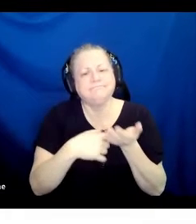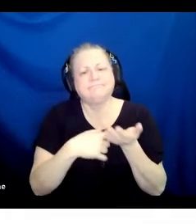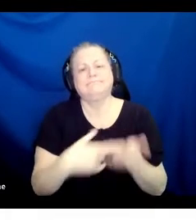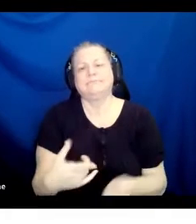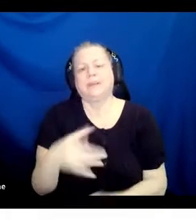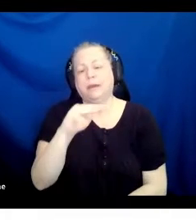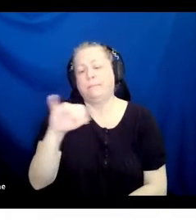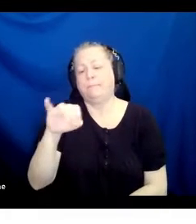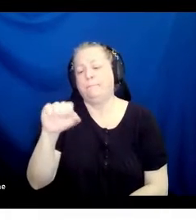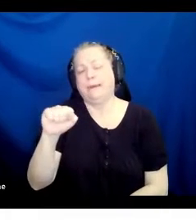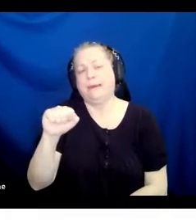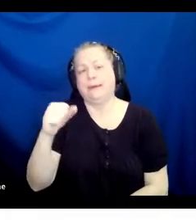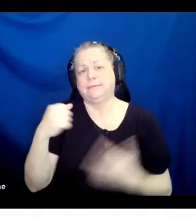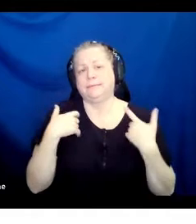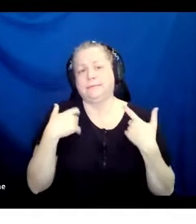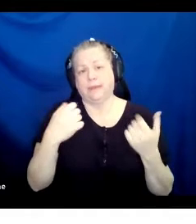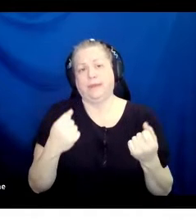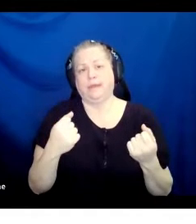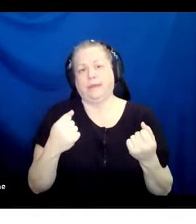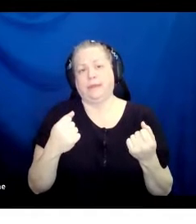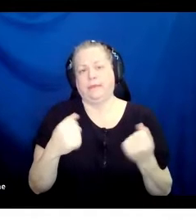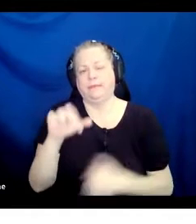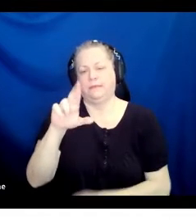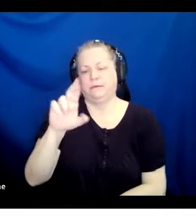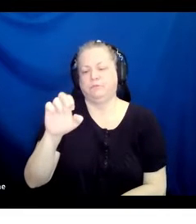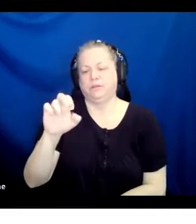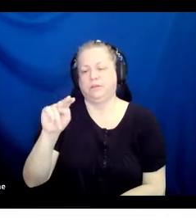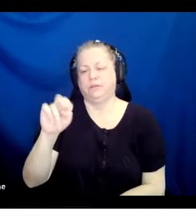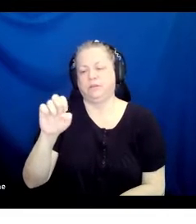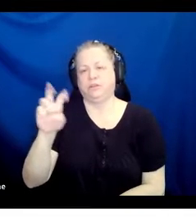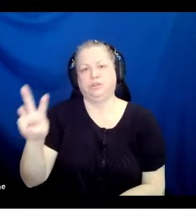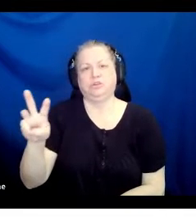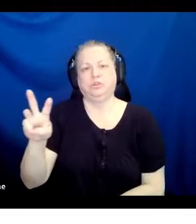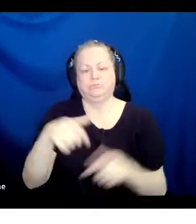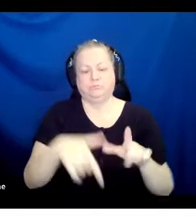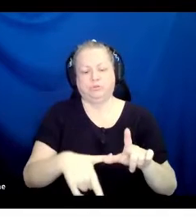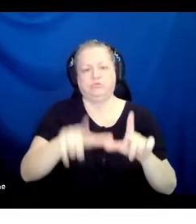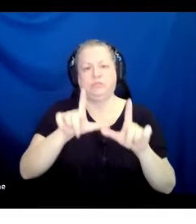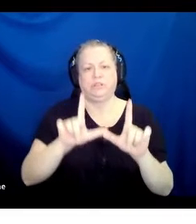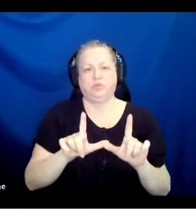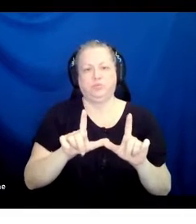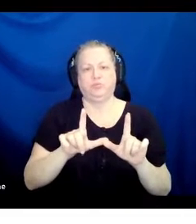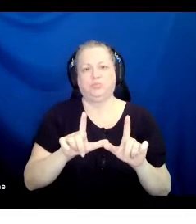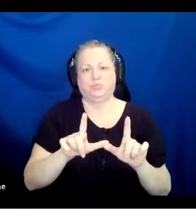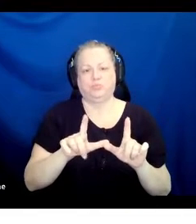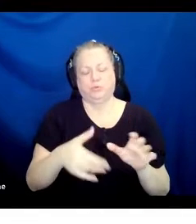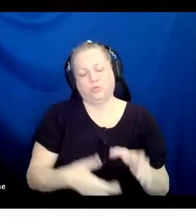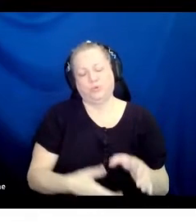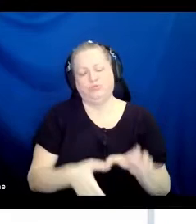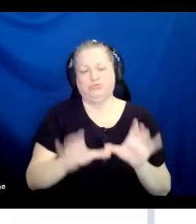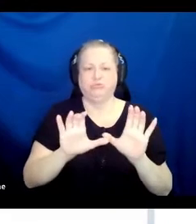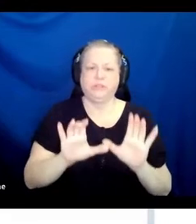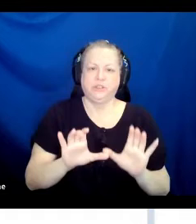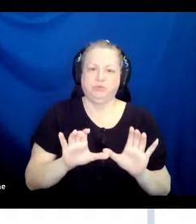renewals. And yeah, thank you so much for being here. And we can go to the next slide, Maddie.